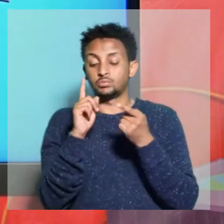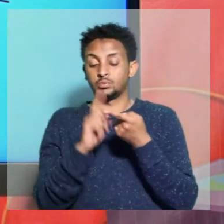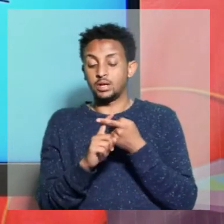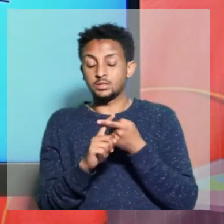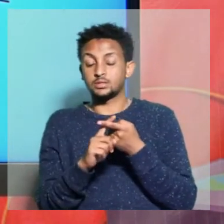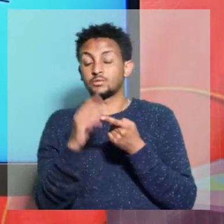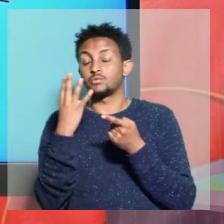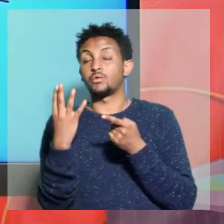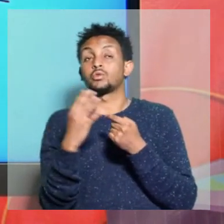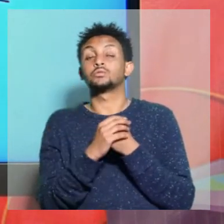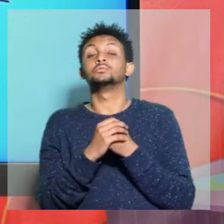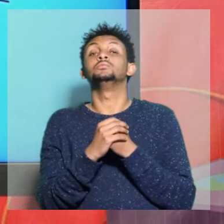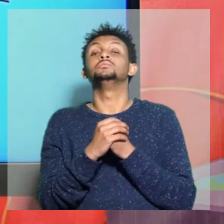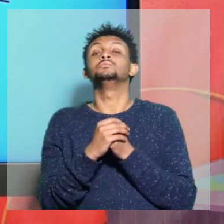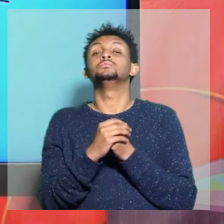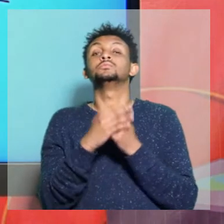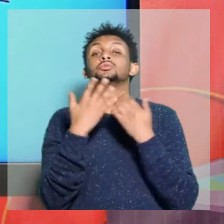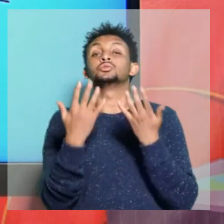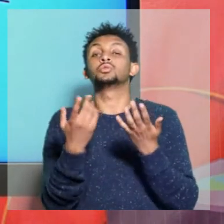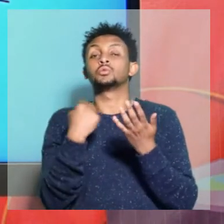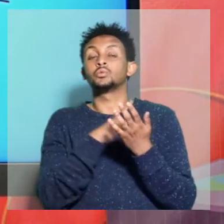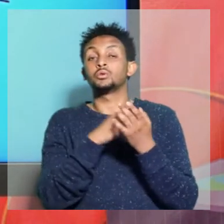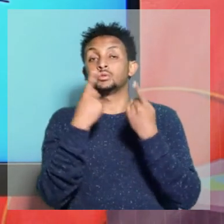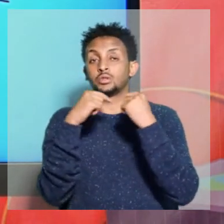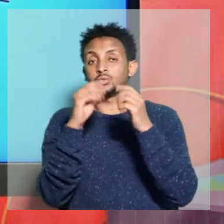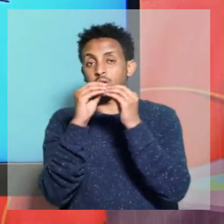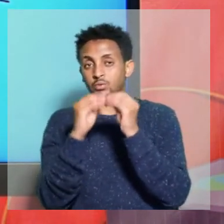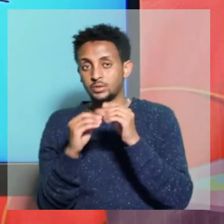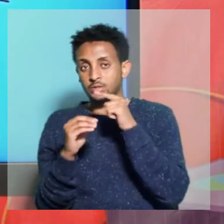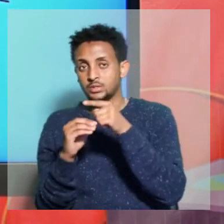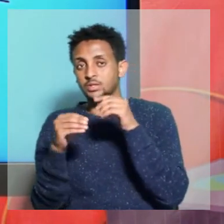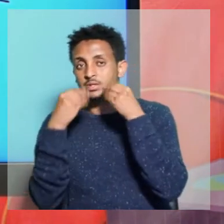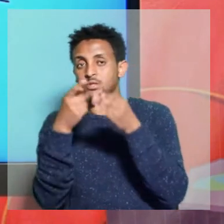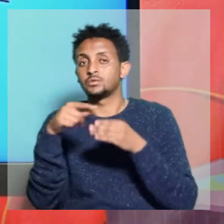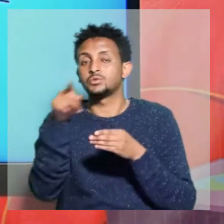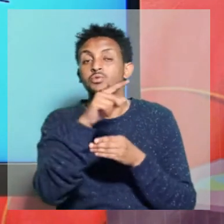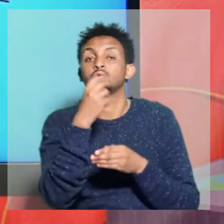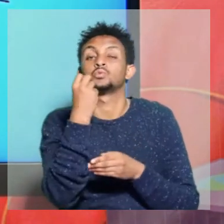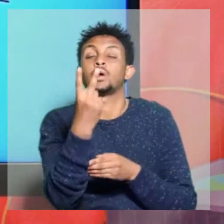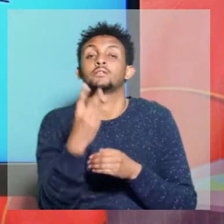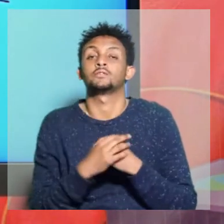plus 4. 2 plus 4. So when you try to calculate this, this gives you 12.